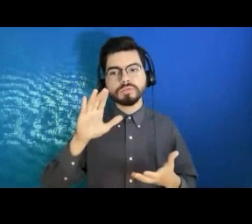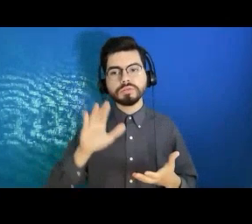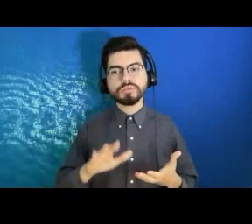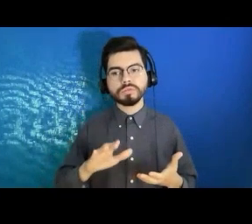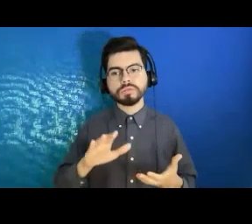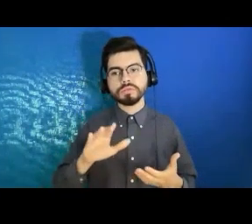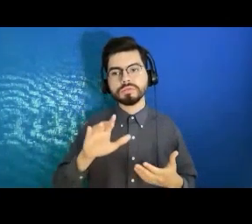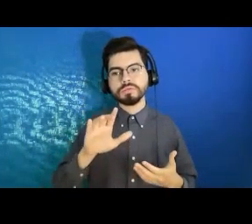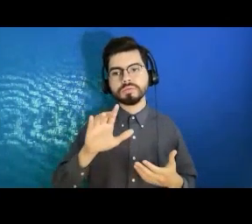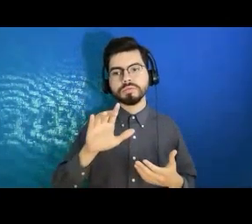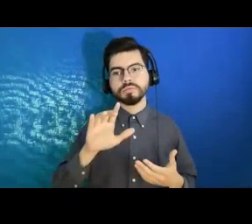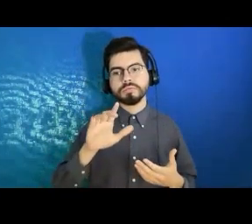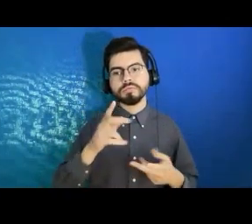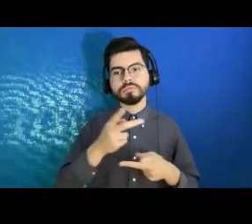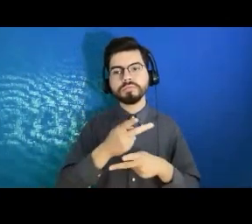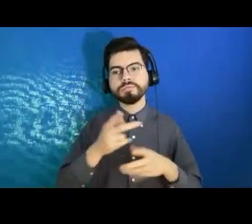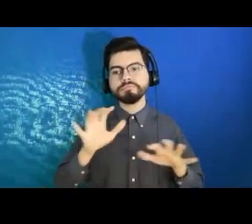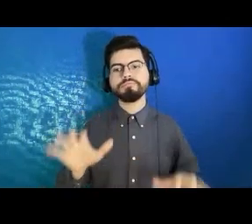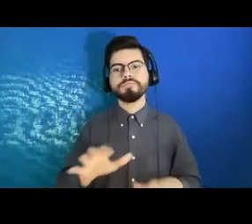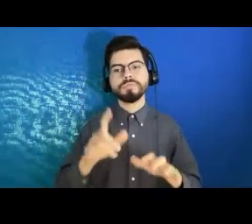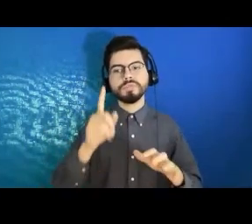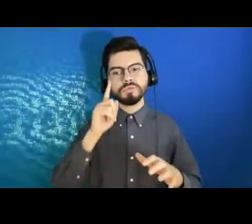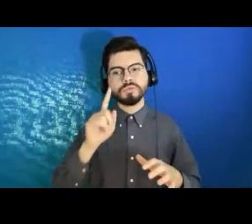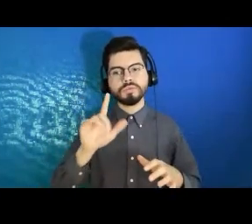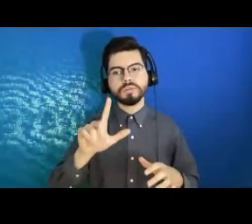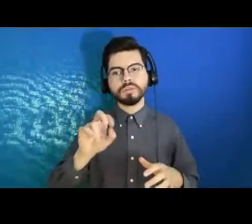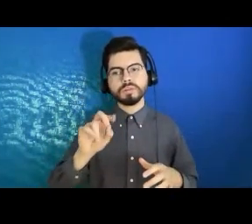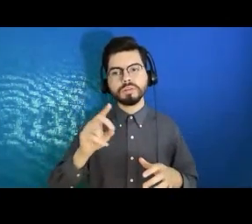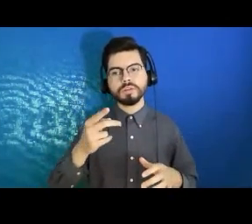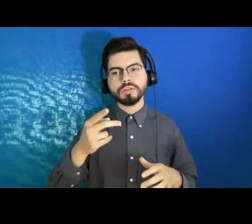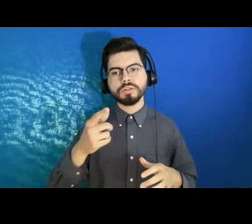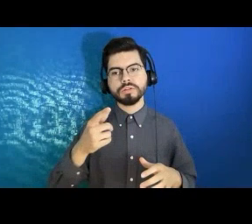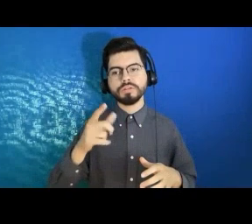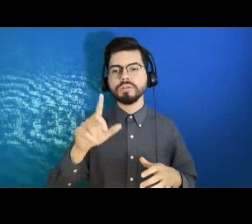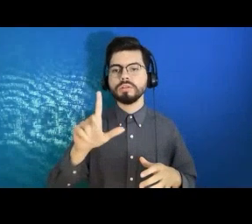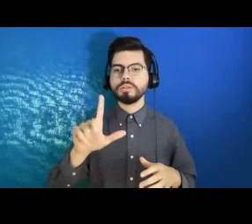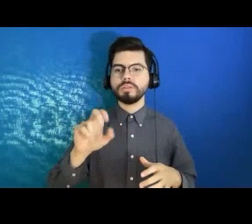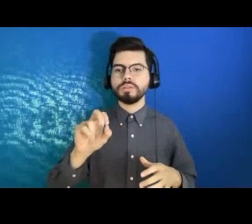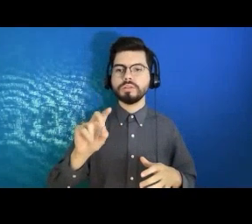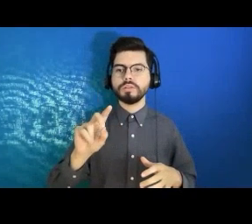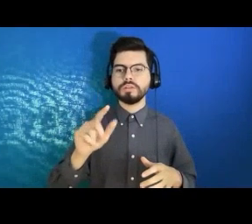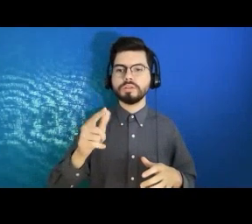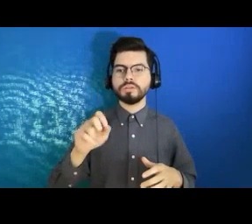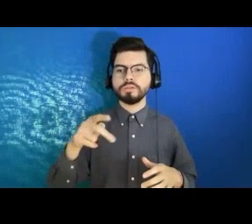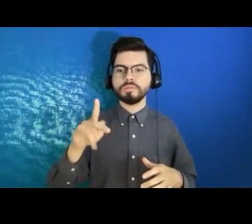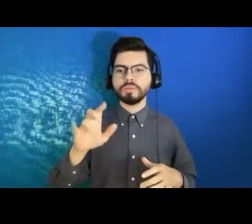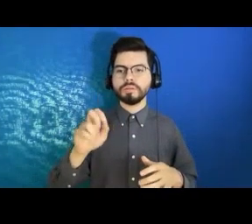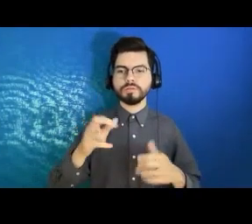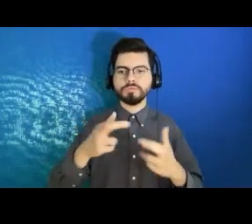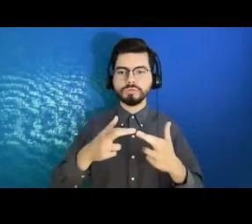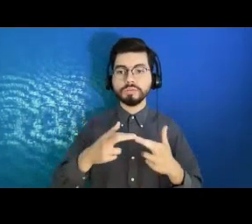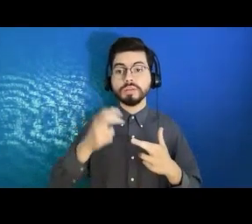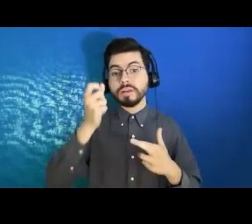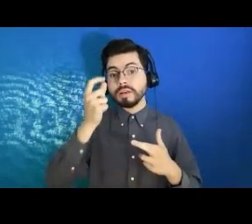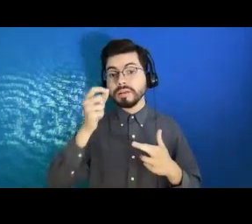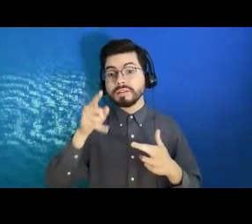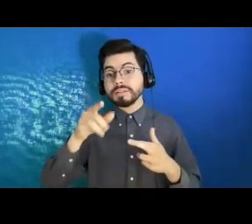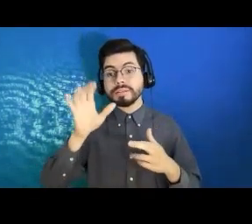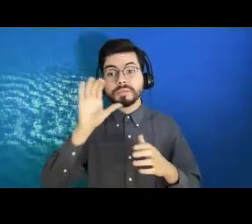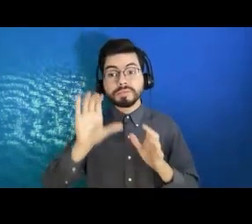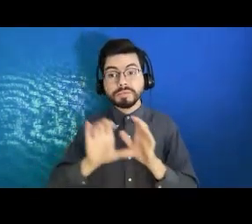of the mosaic, then, go a half mile over and there'll be an area that didn't burn on, I think that picture